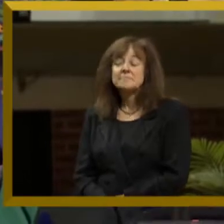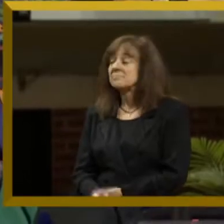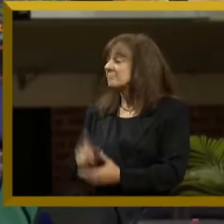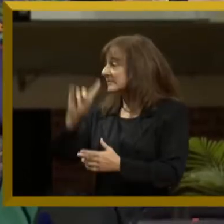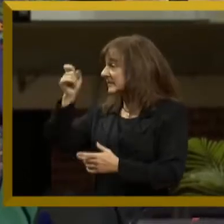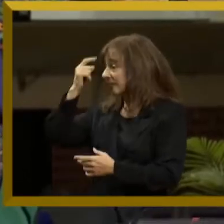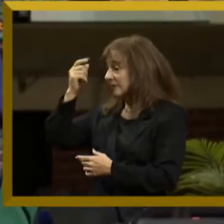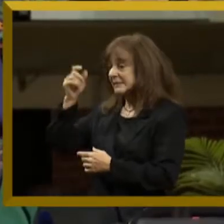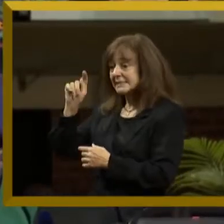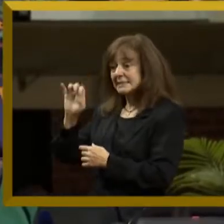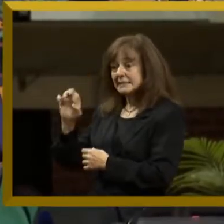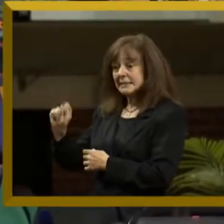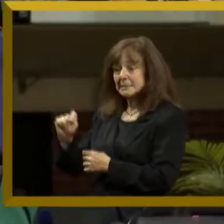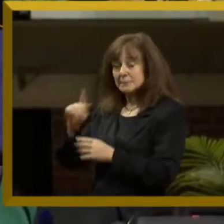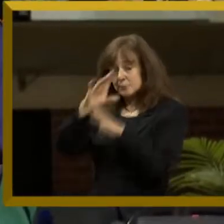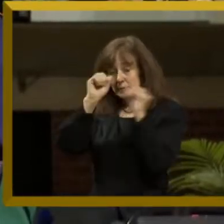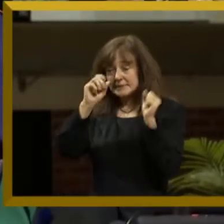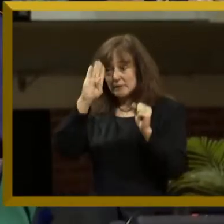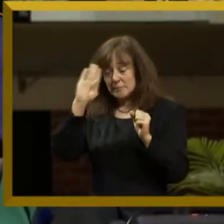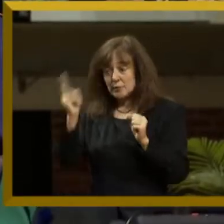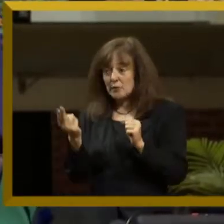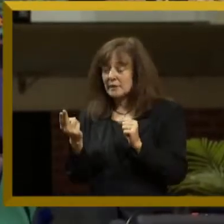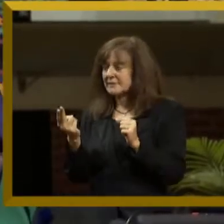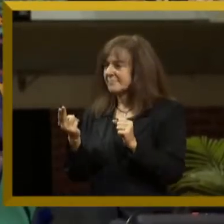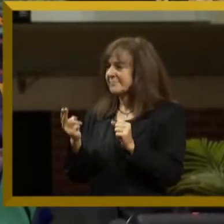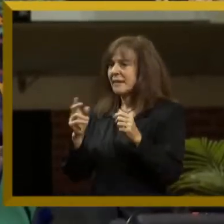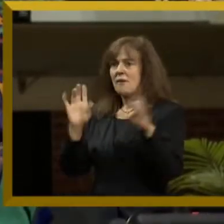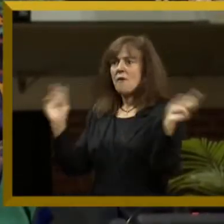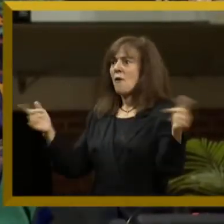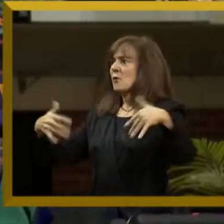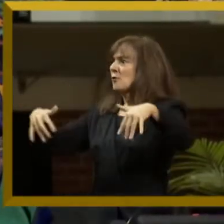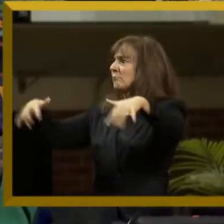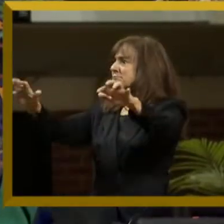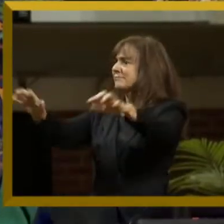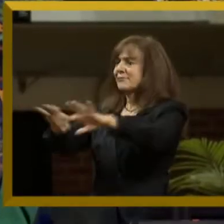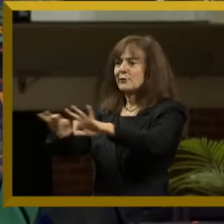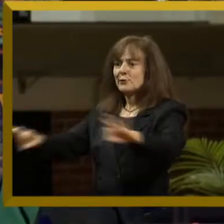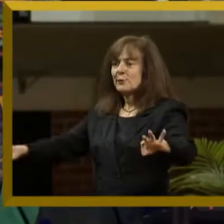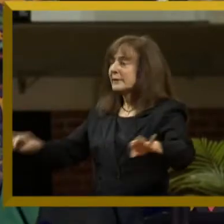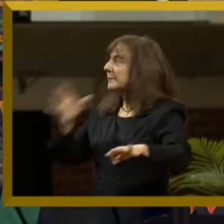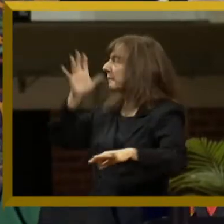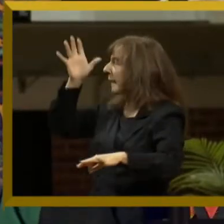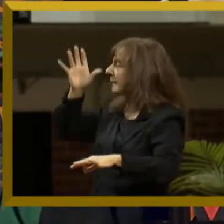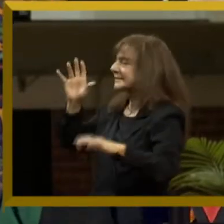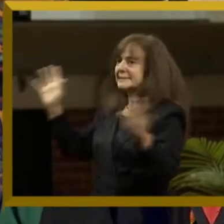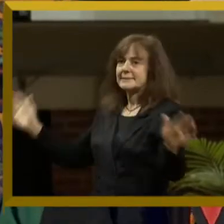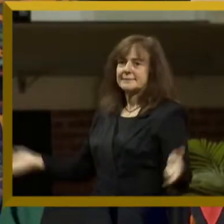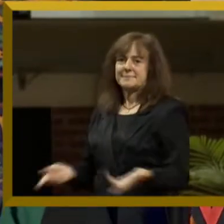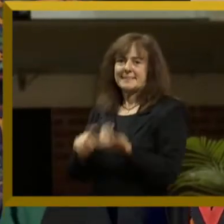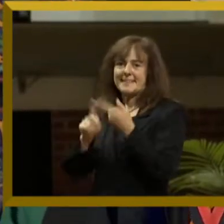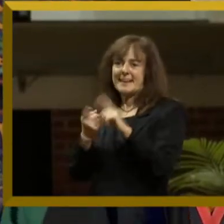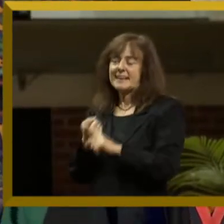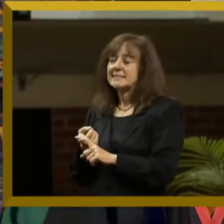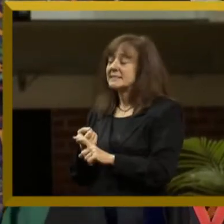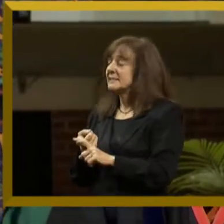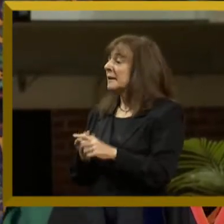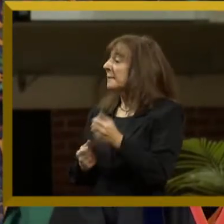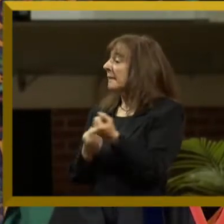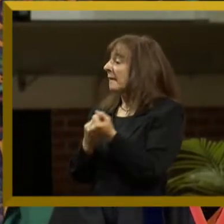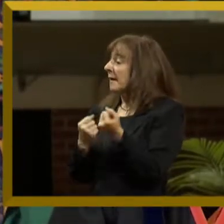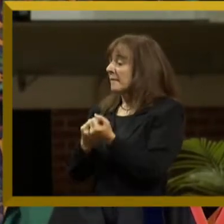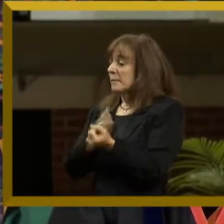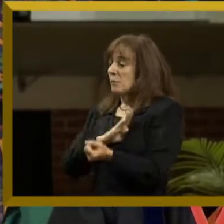Governor Stitt. President Hargis, candidates for degrees, parents and guests. On behalf of the Board of